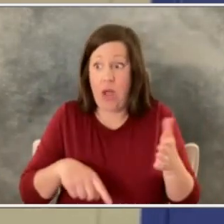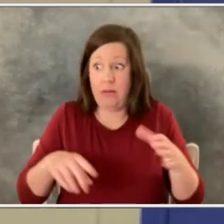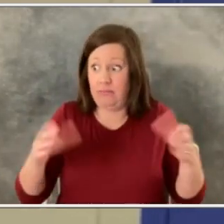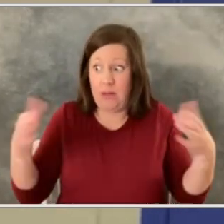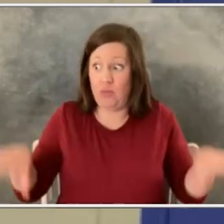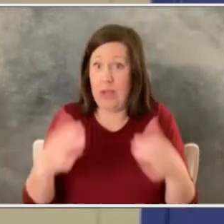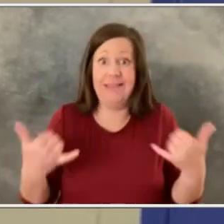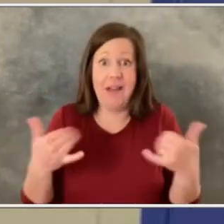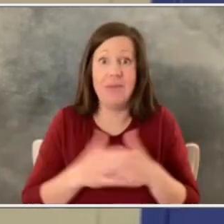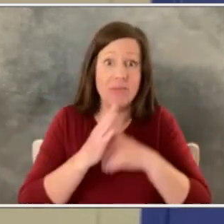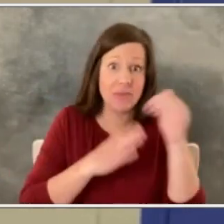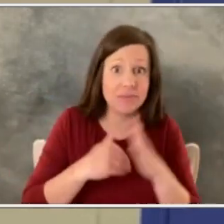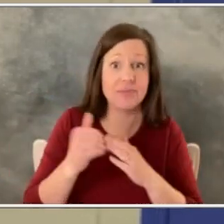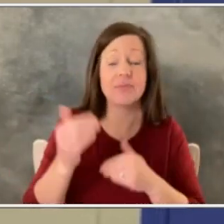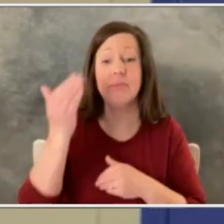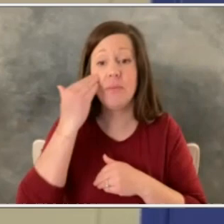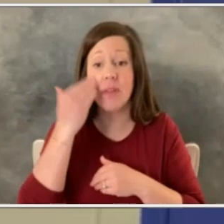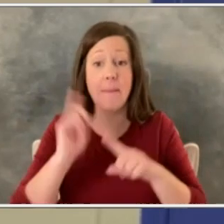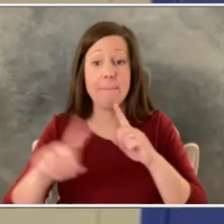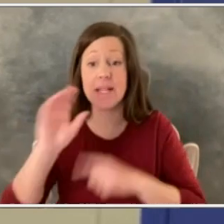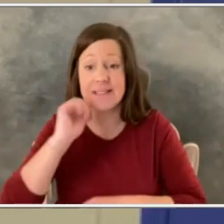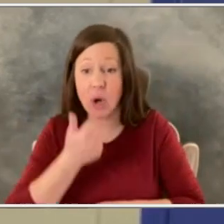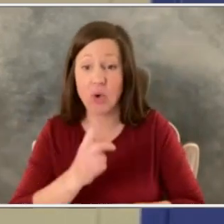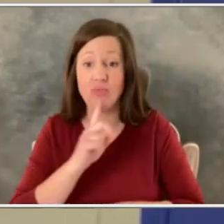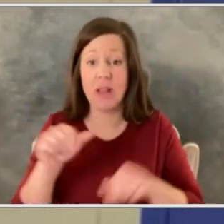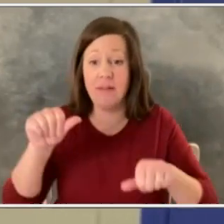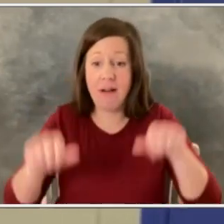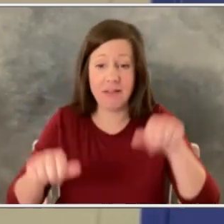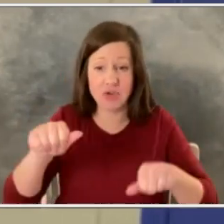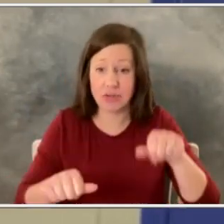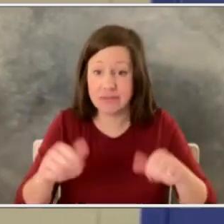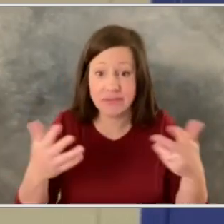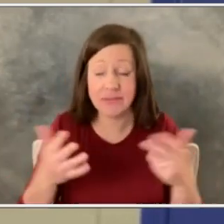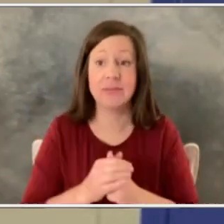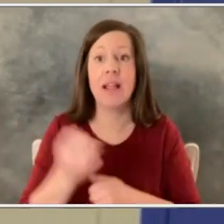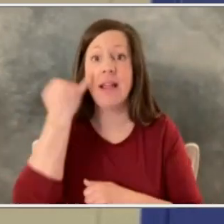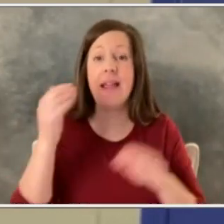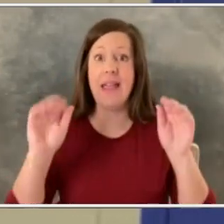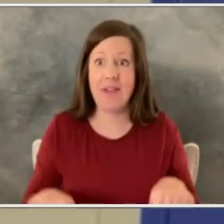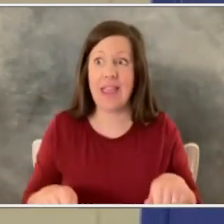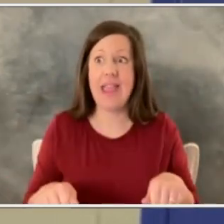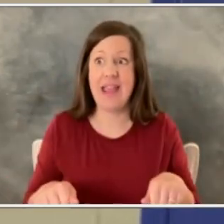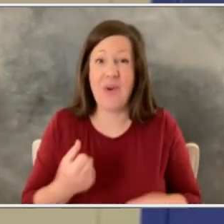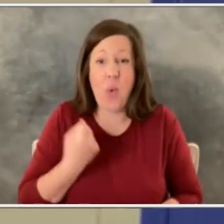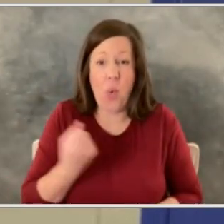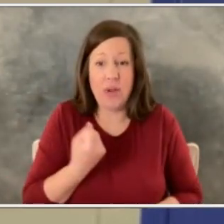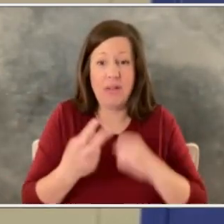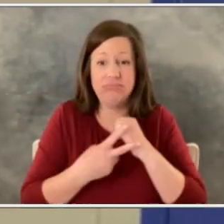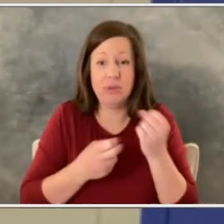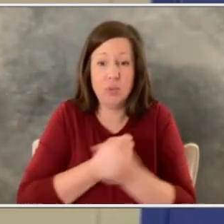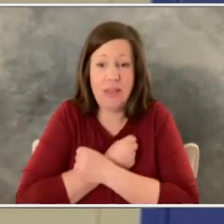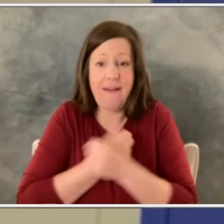familiar, but tomorrow is uncertain. As long as I can hold on to the love that I have